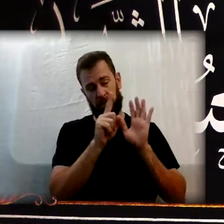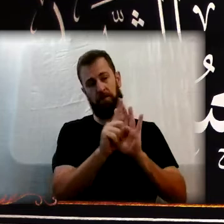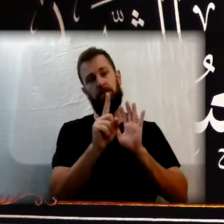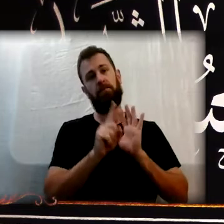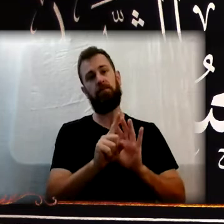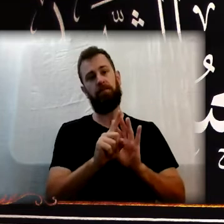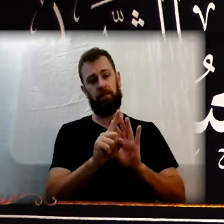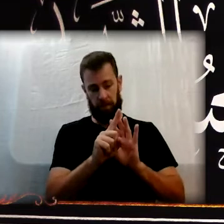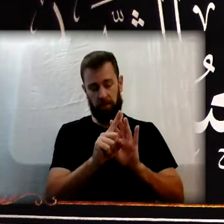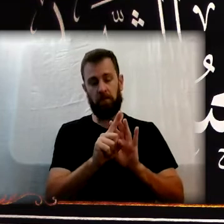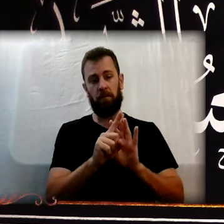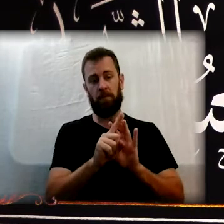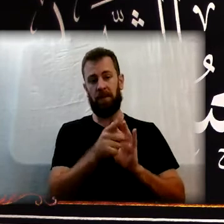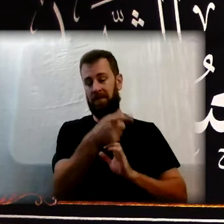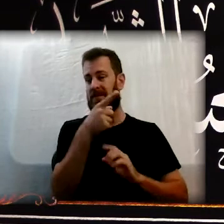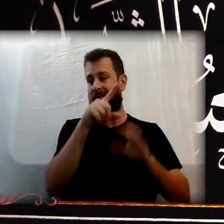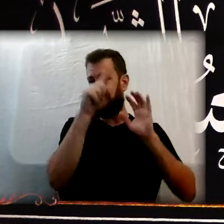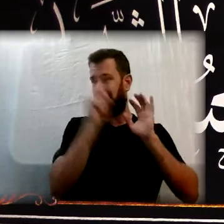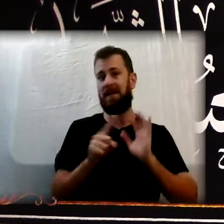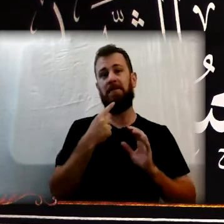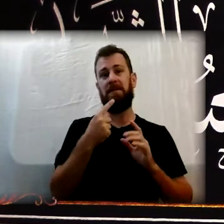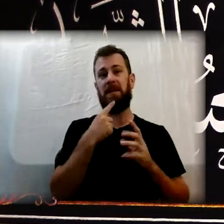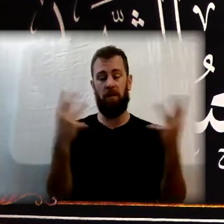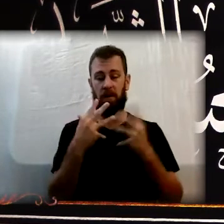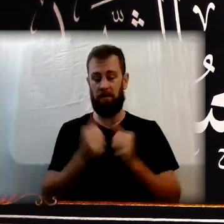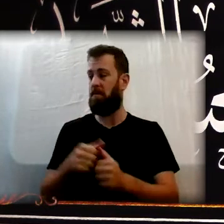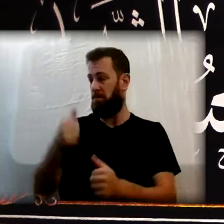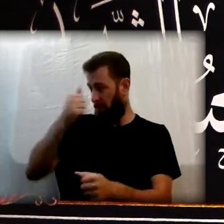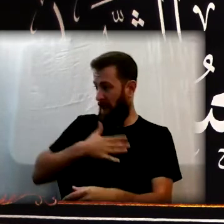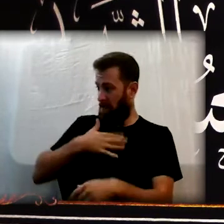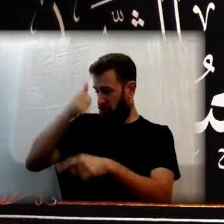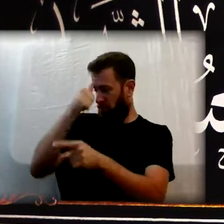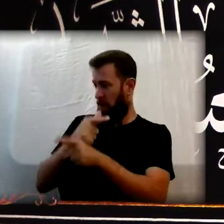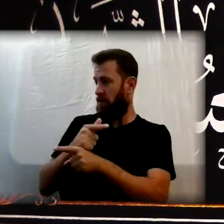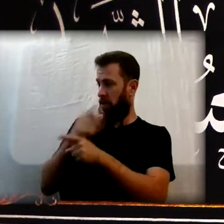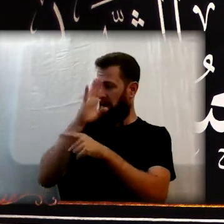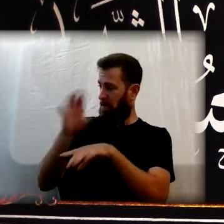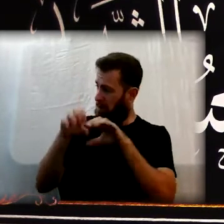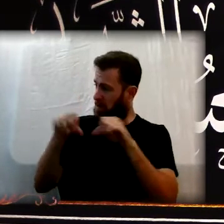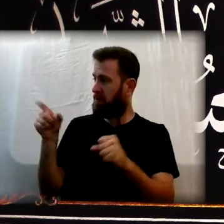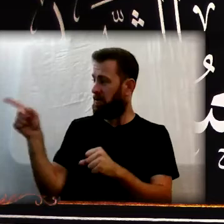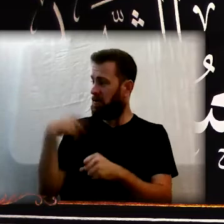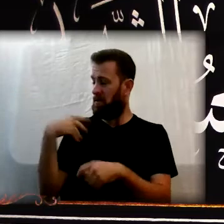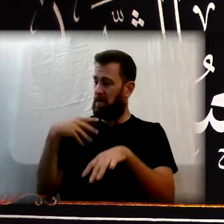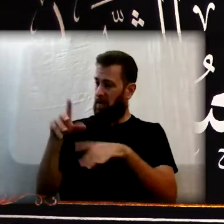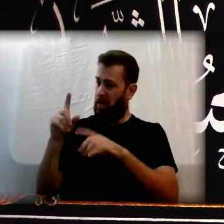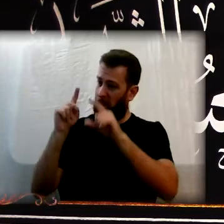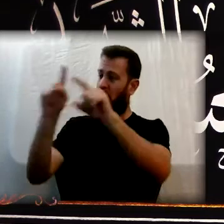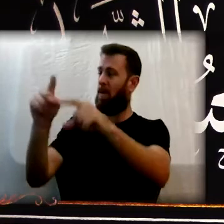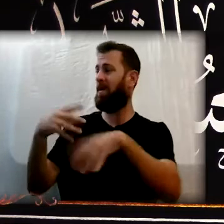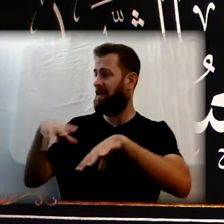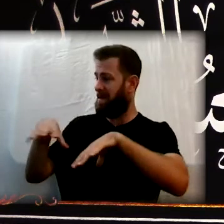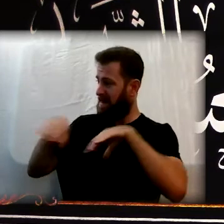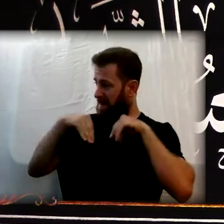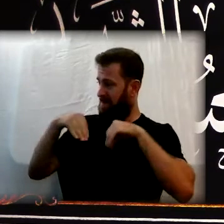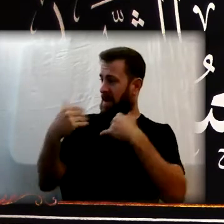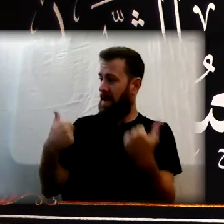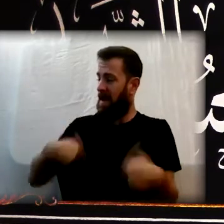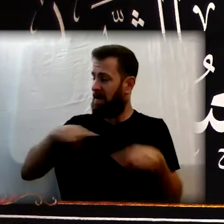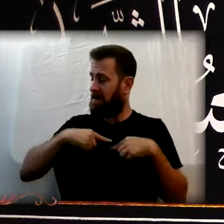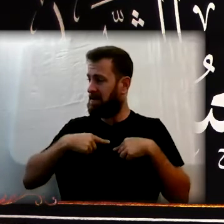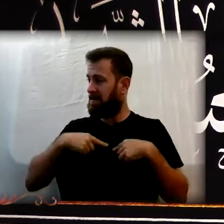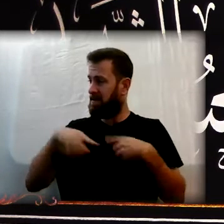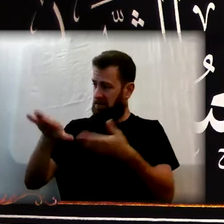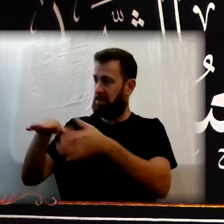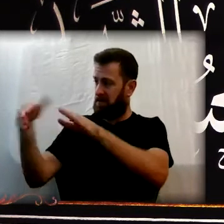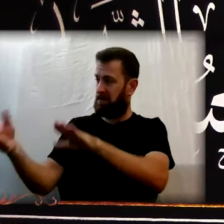Kubra told him, "Oh my brother Hussein, you are now going to go and leave us. But before you go